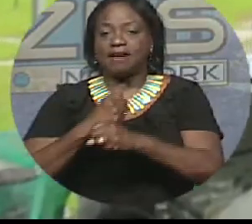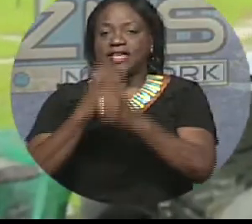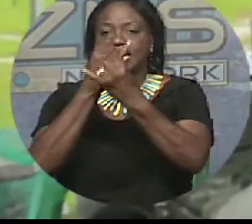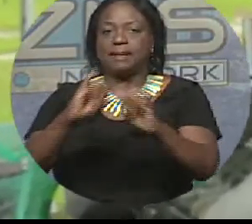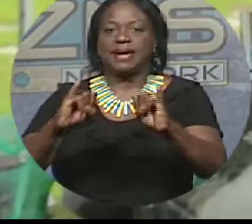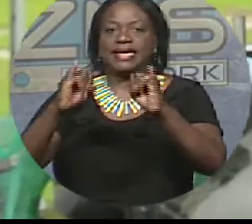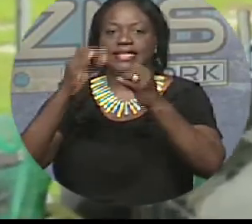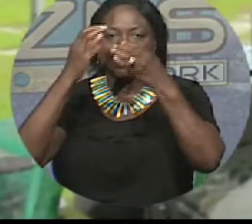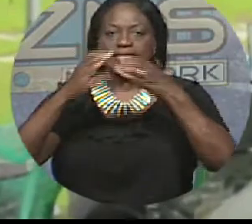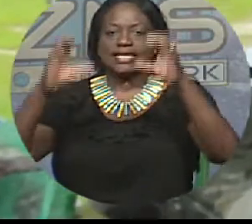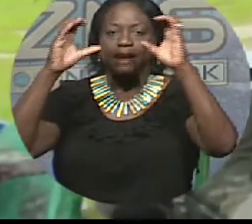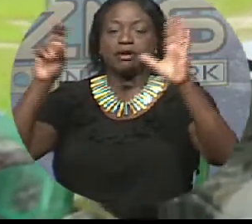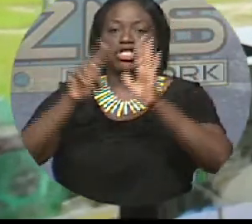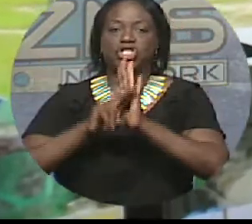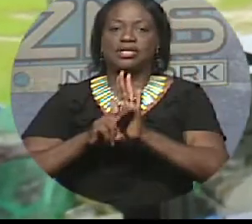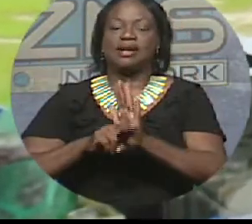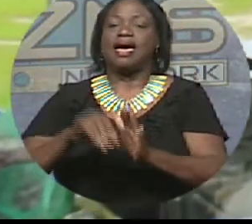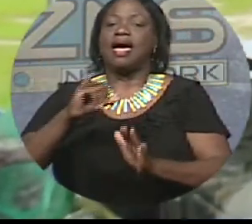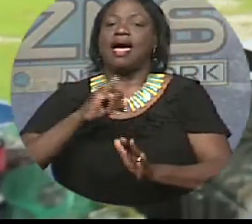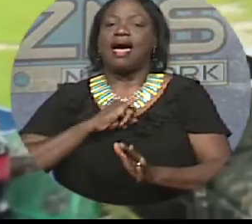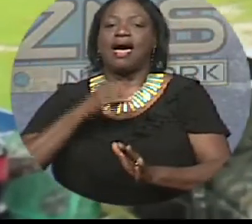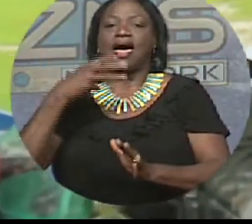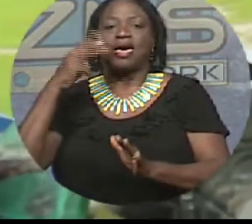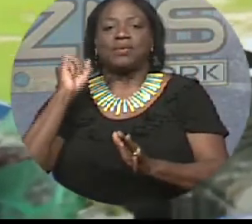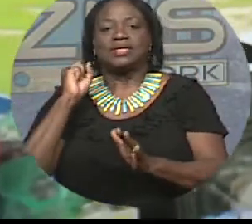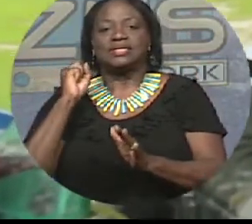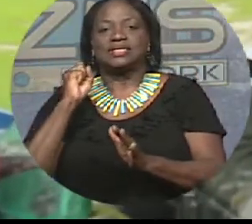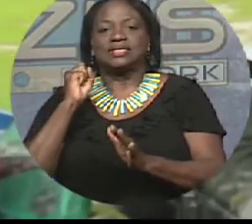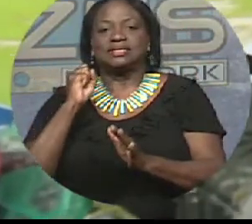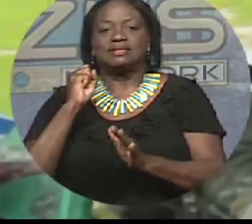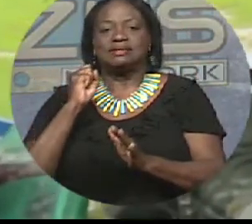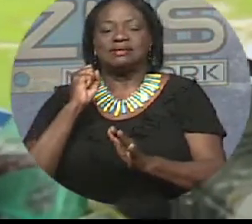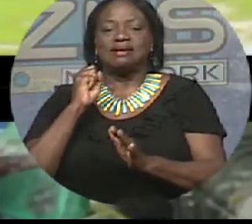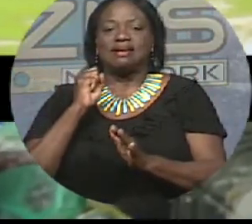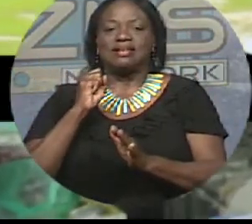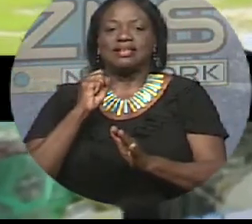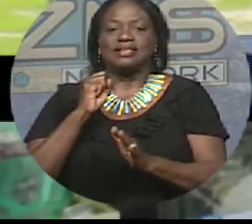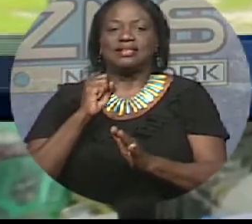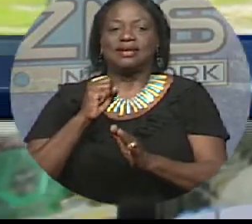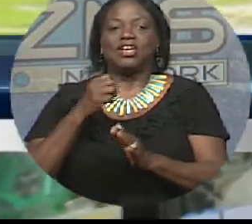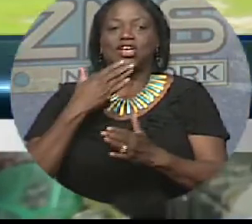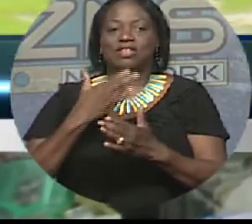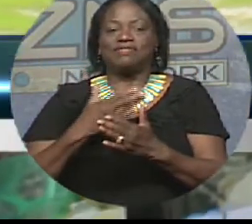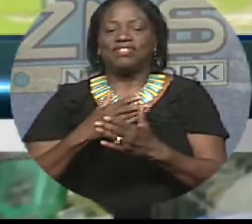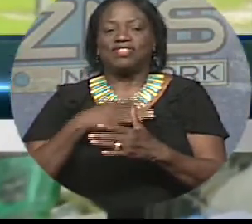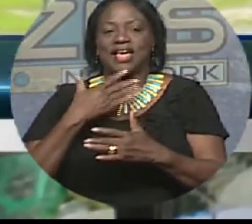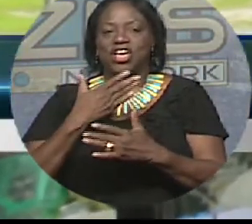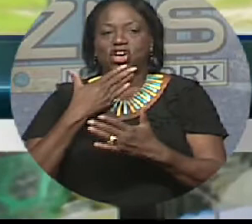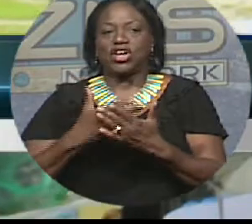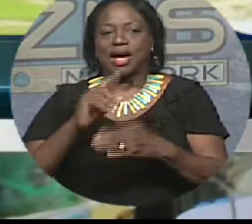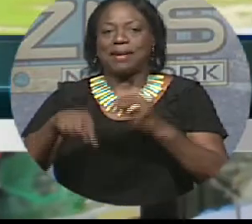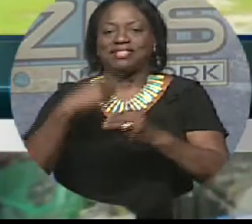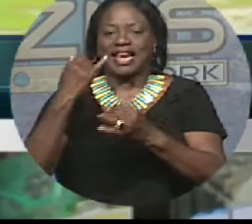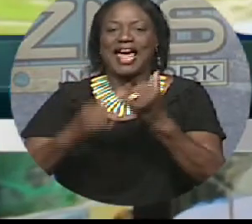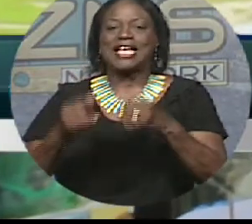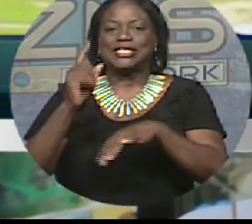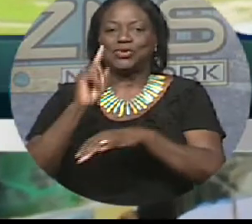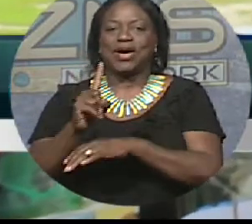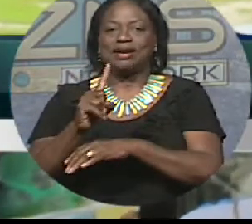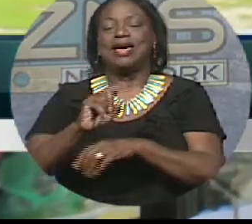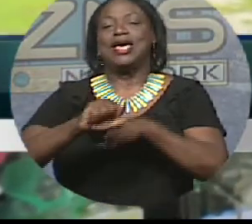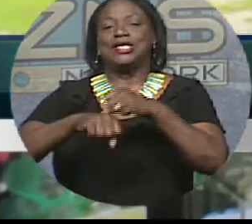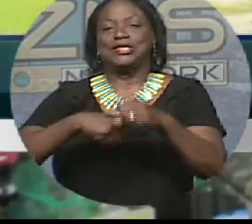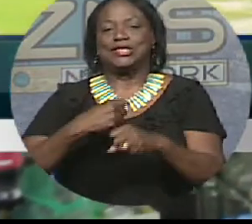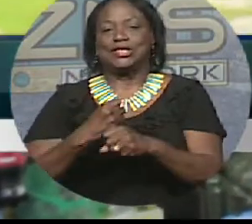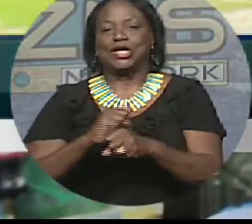celebration, and I was very impressed from the last one. So now I decided to come out this year to celebrate the